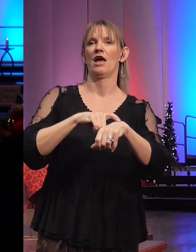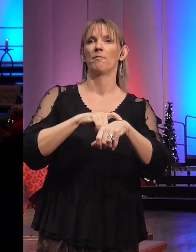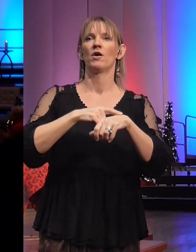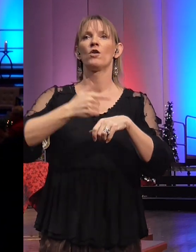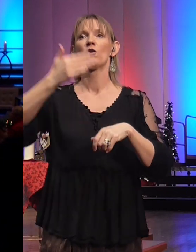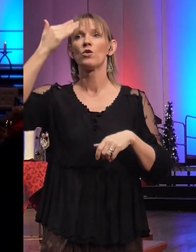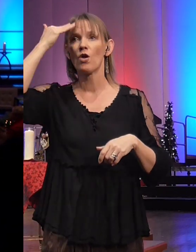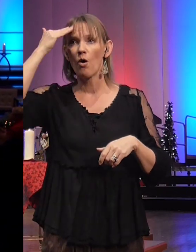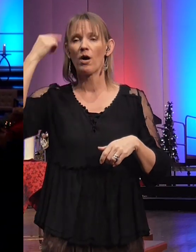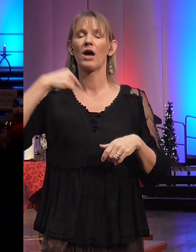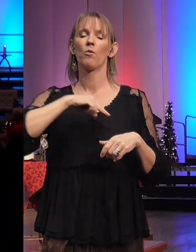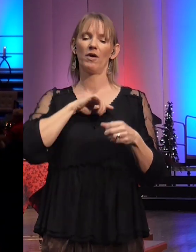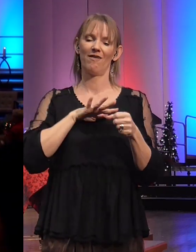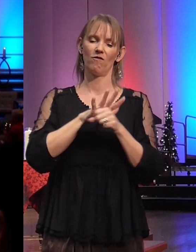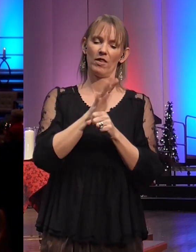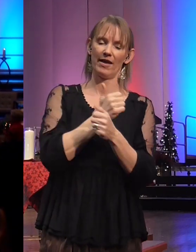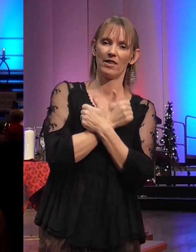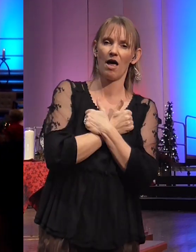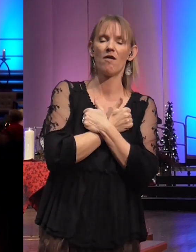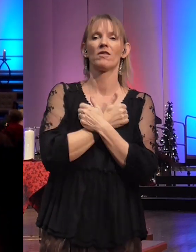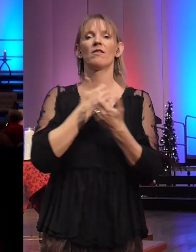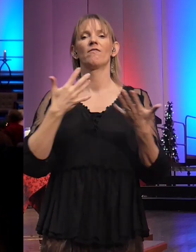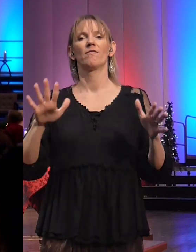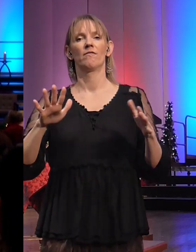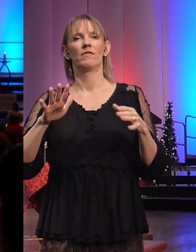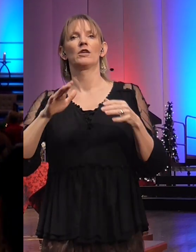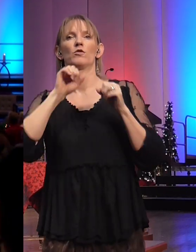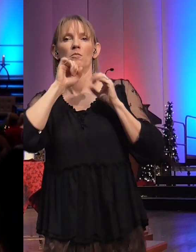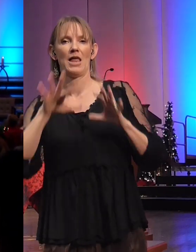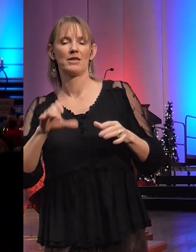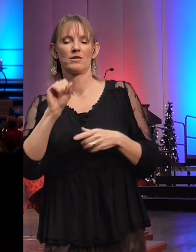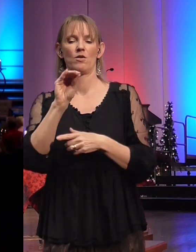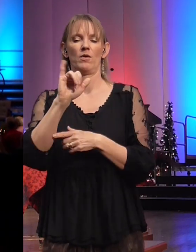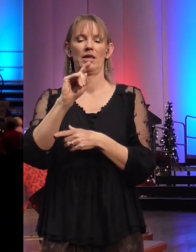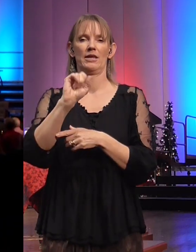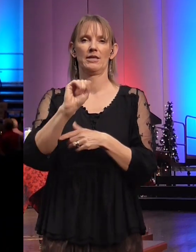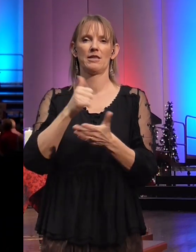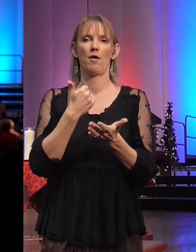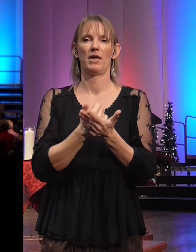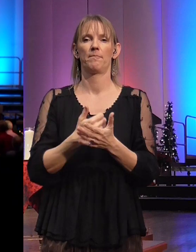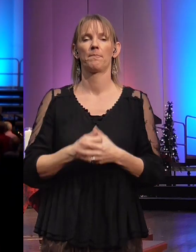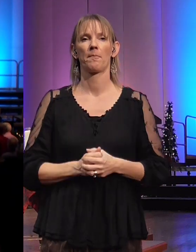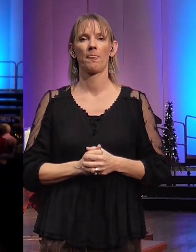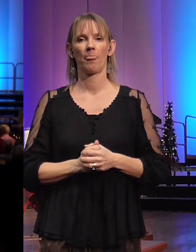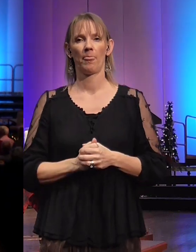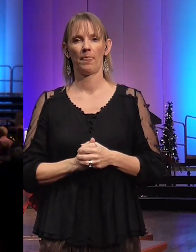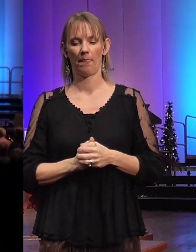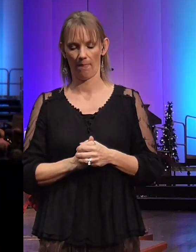time, knowing we are fully loved and blessed. And so it is. Amen.